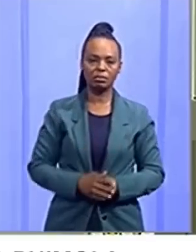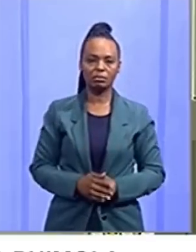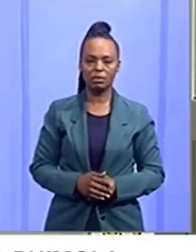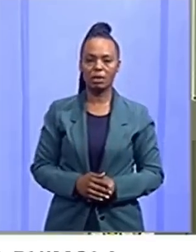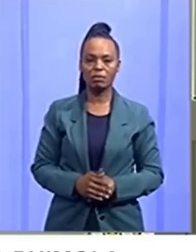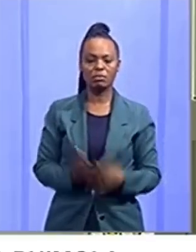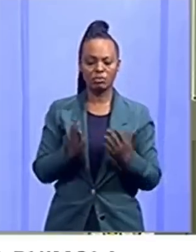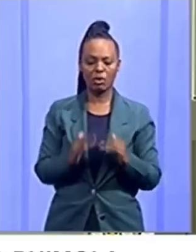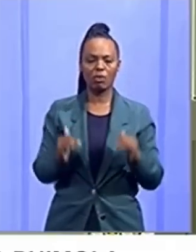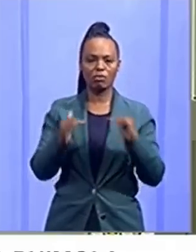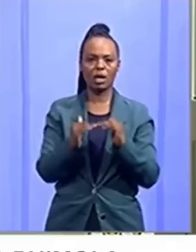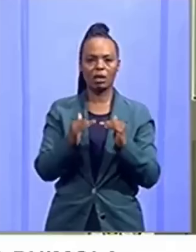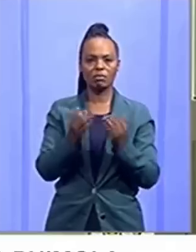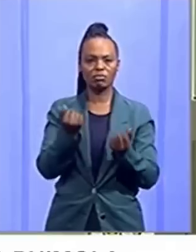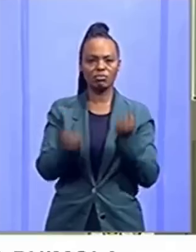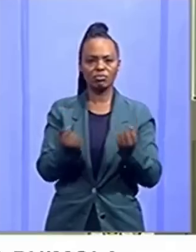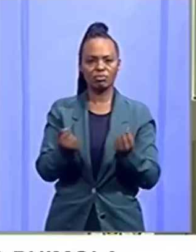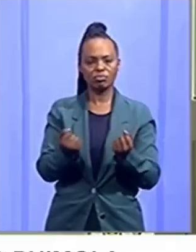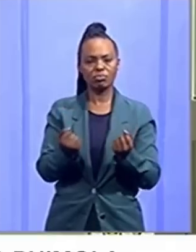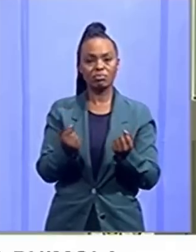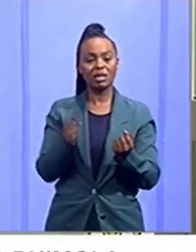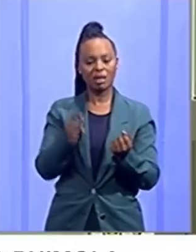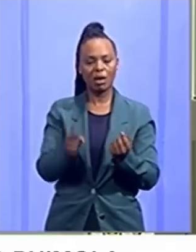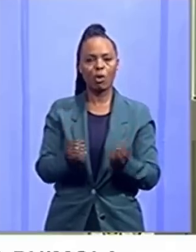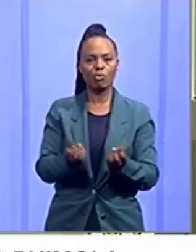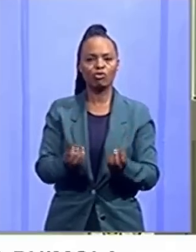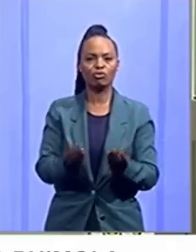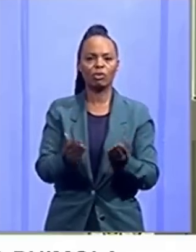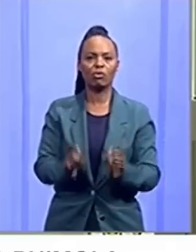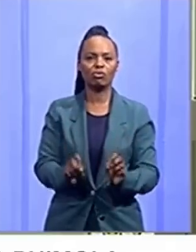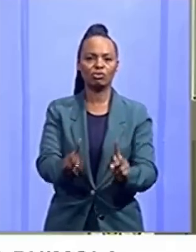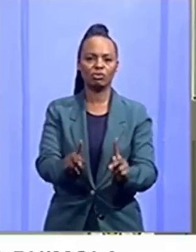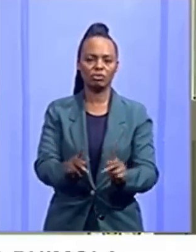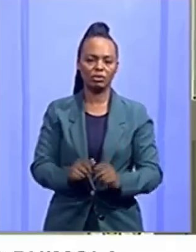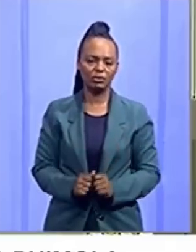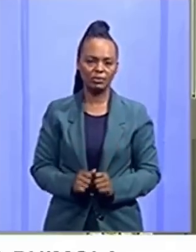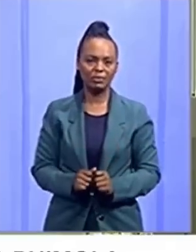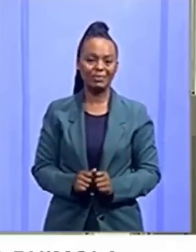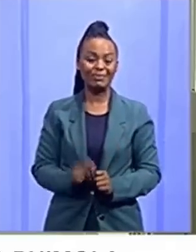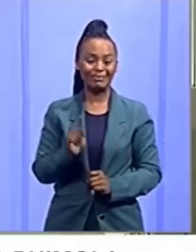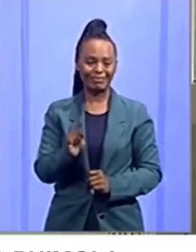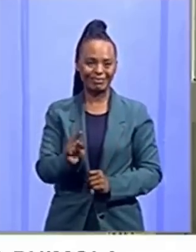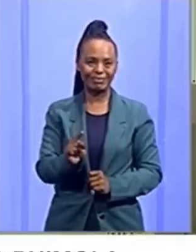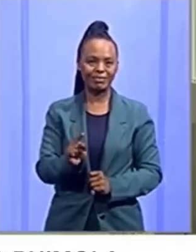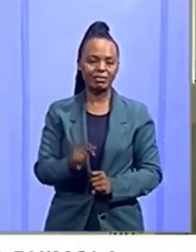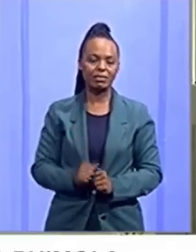fairness to the state, they should be given the opportunity to make the